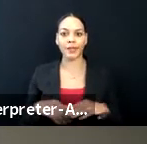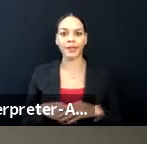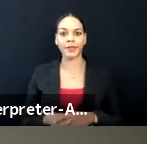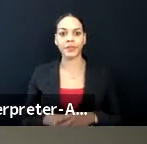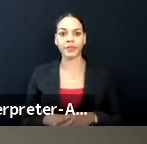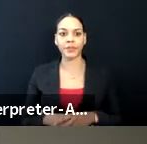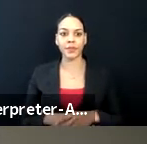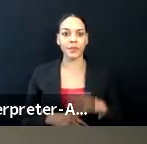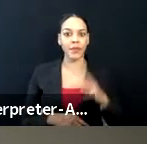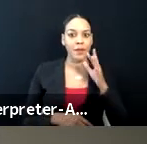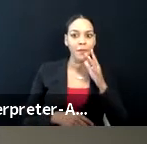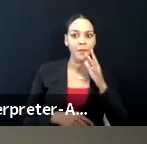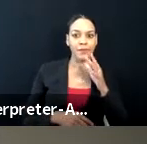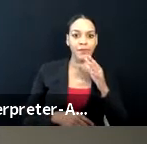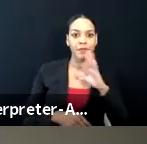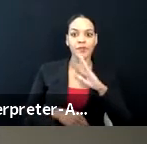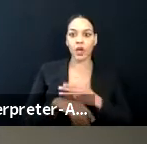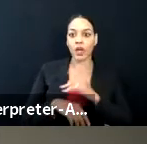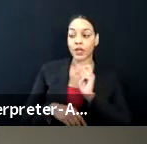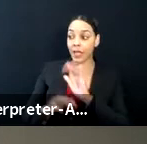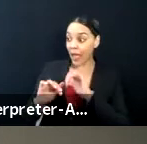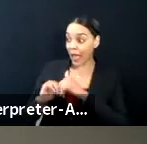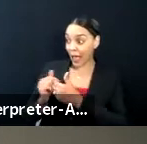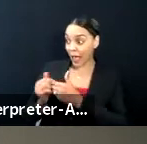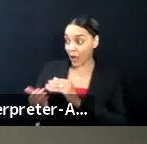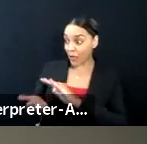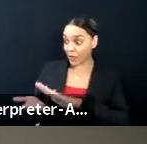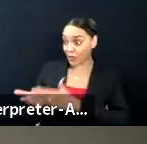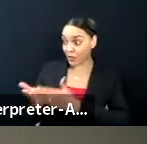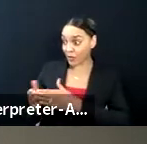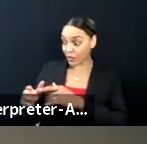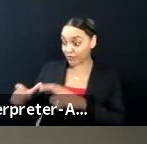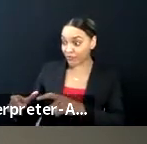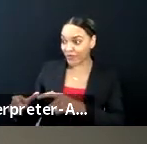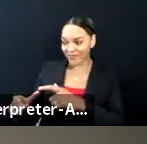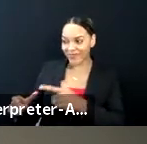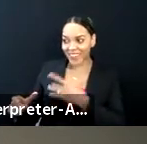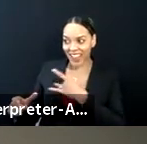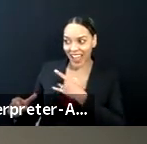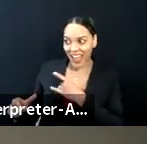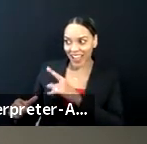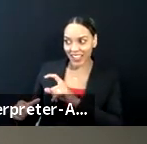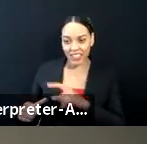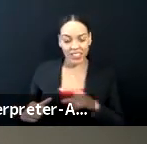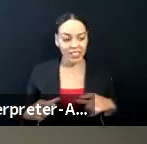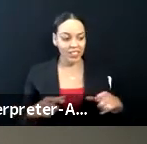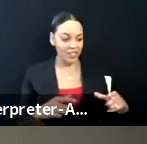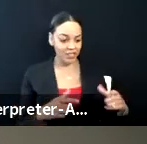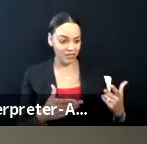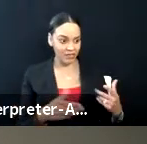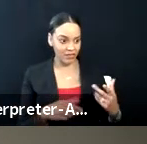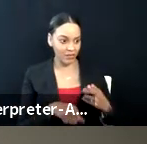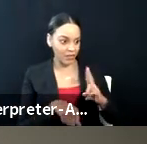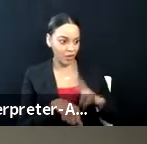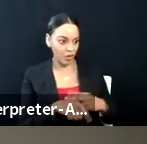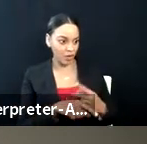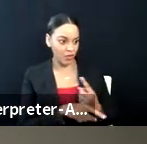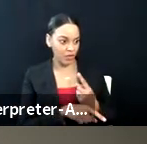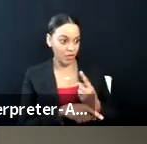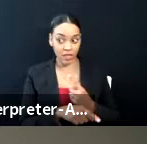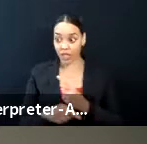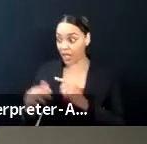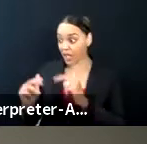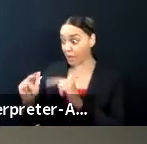How's the pancakes, Mama? I know you like them fluffy. They're pancakes. How's the